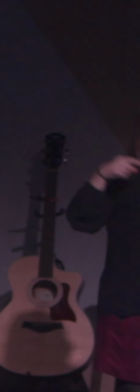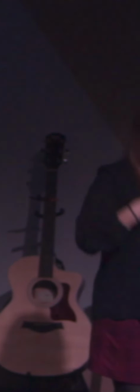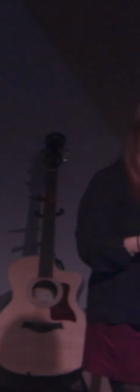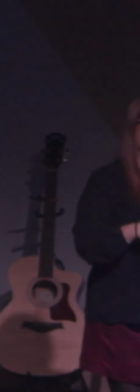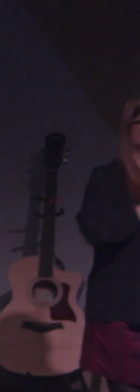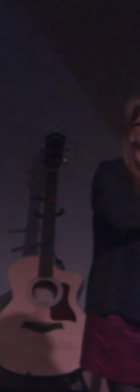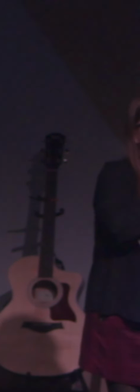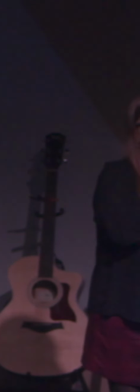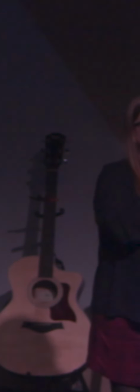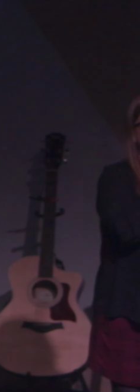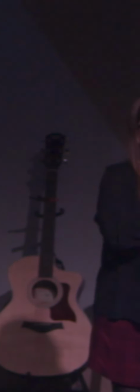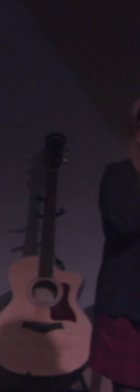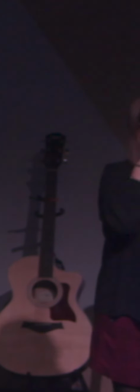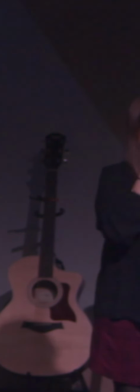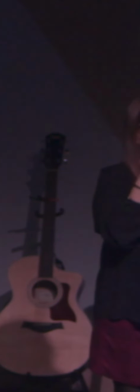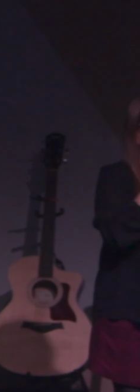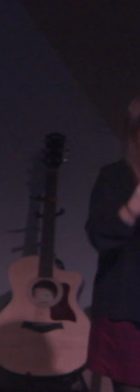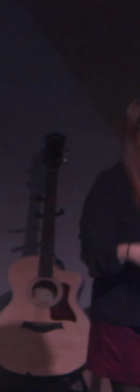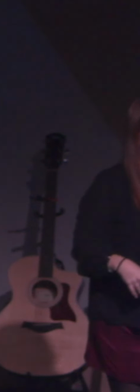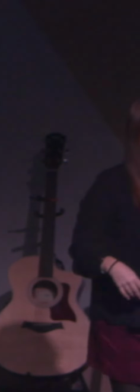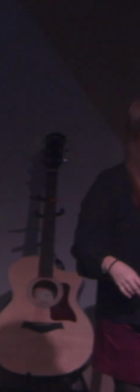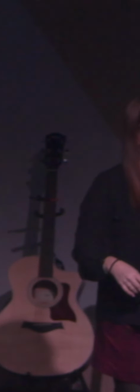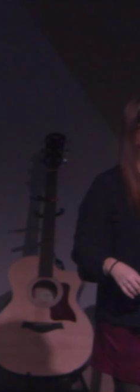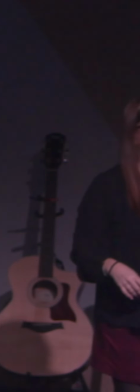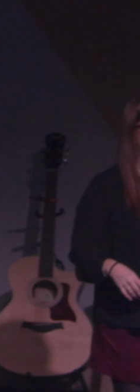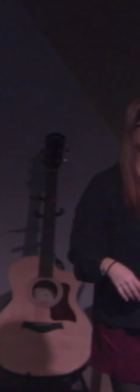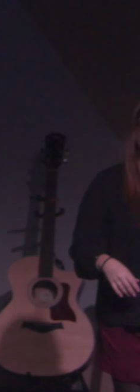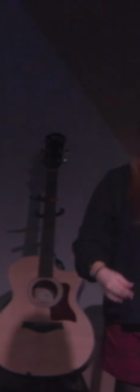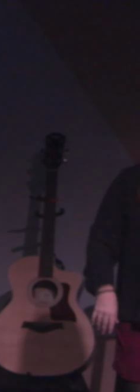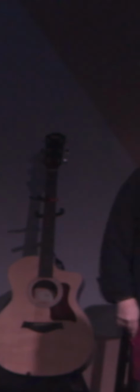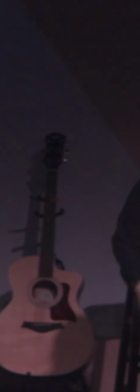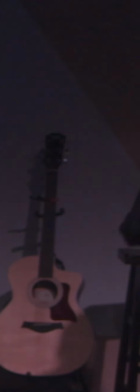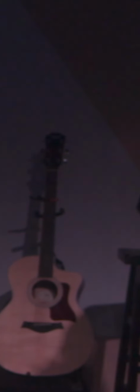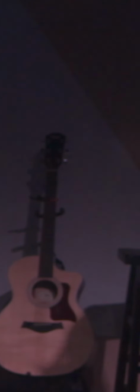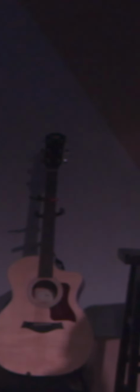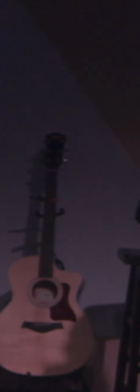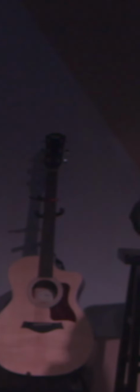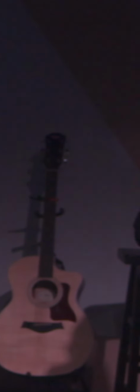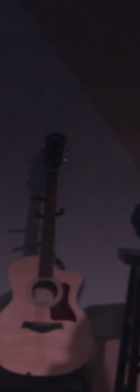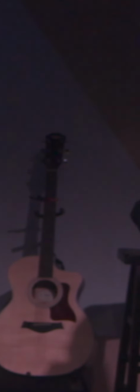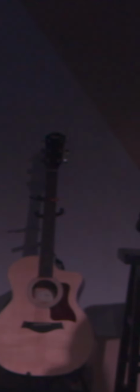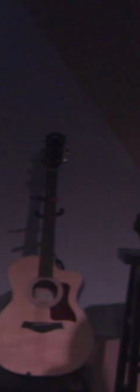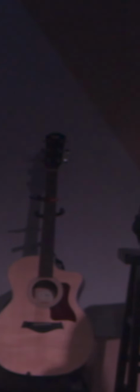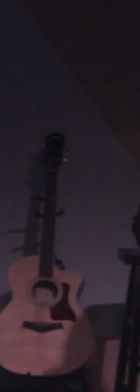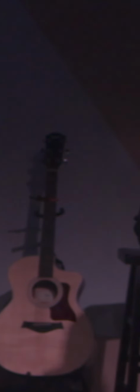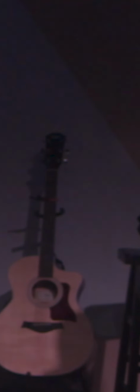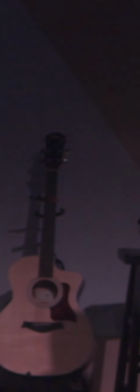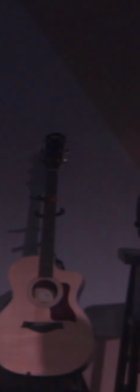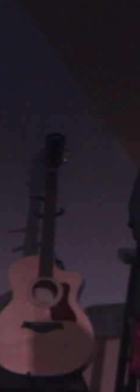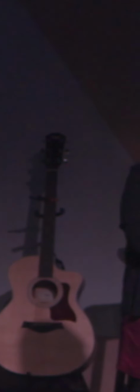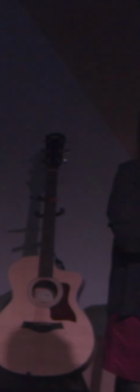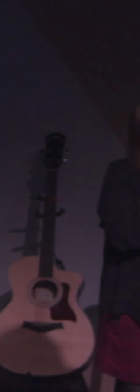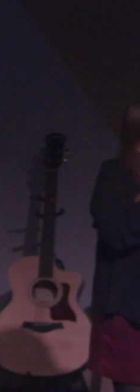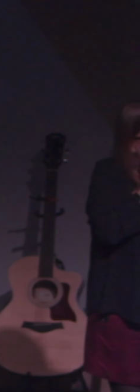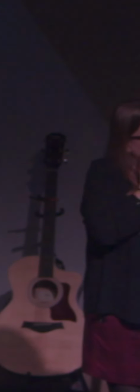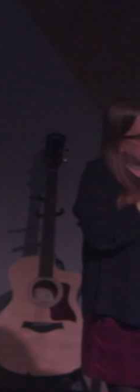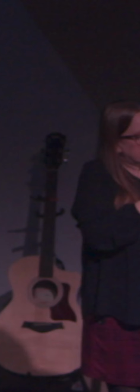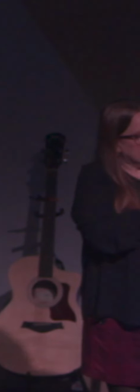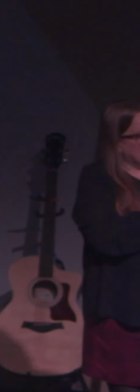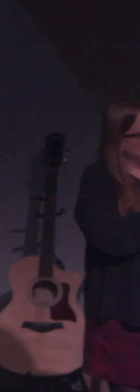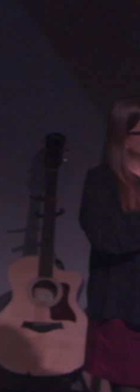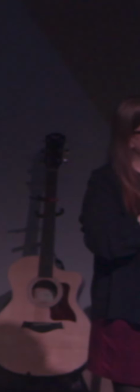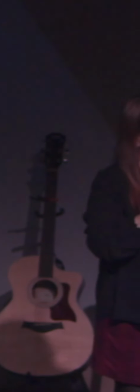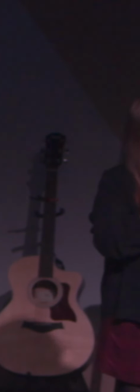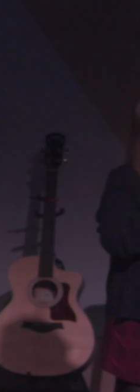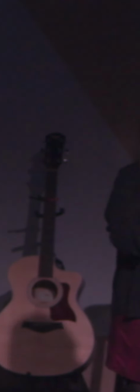eat while his enemies watch him and are sad that they're not at the feast. And I can see how people get there, but that seems like a